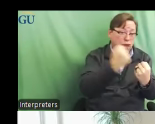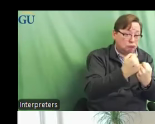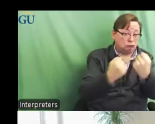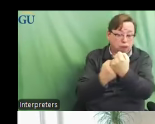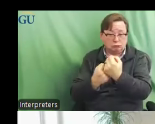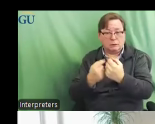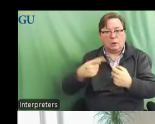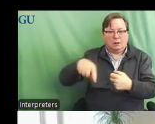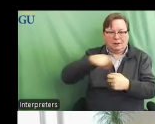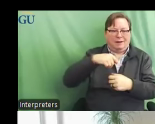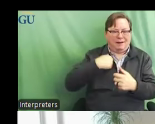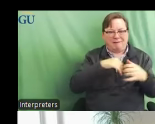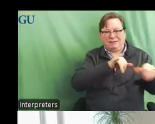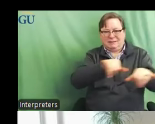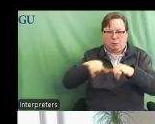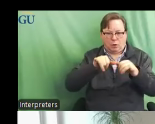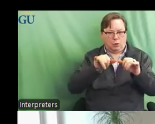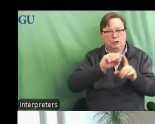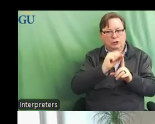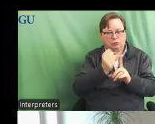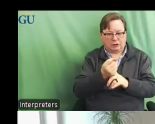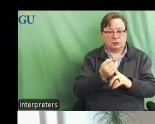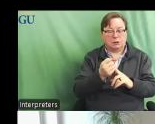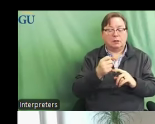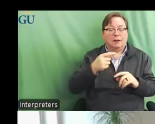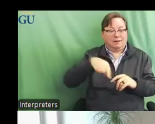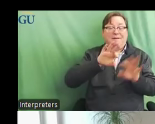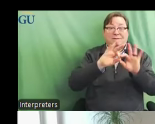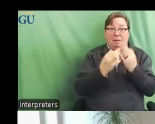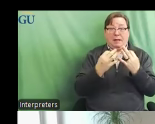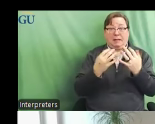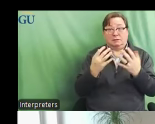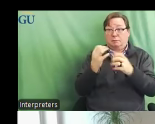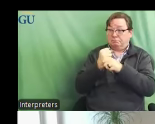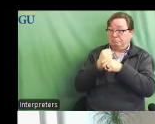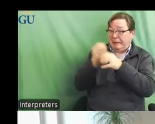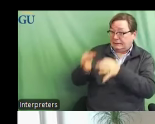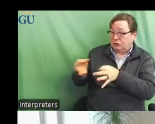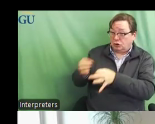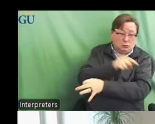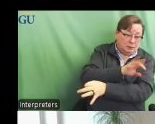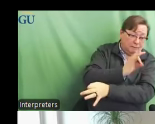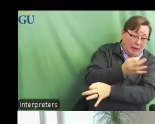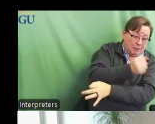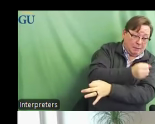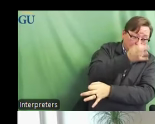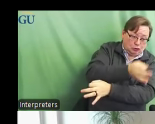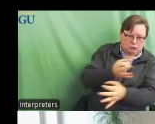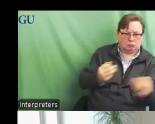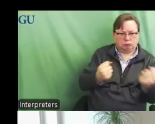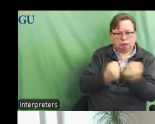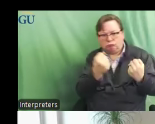situations. So we see often families benefit from other families who are making similar decisions, or who can provide